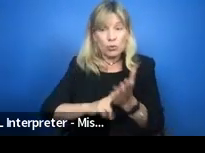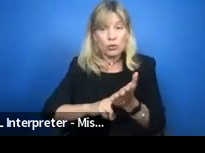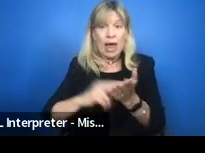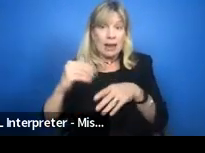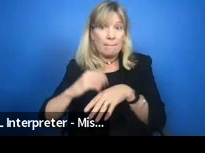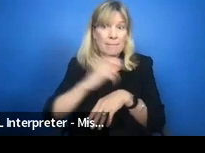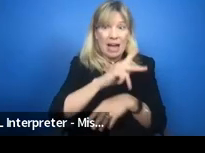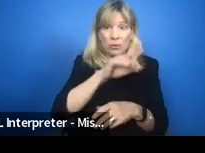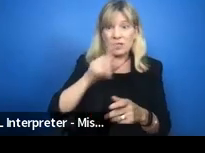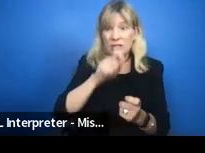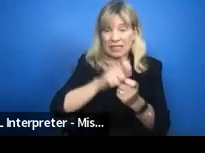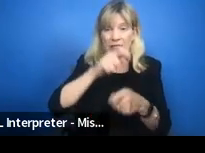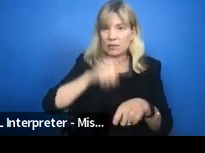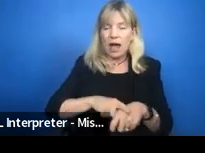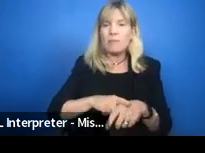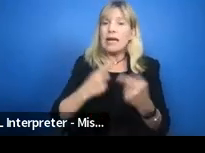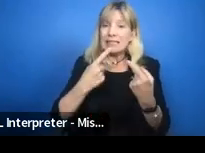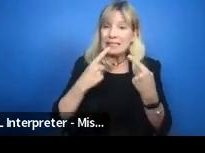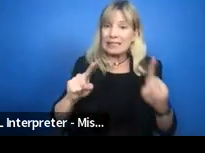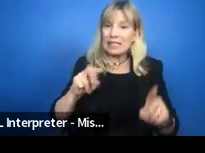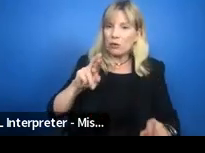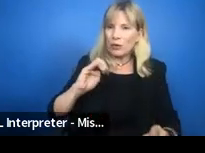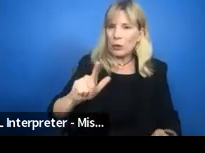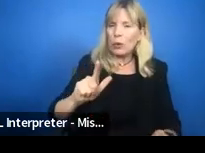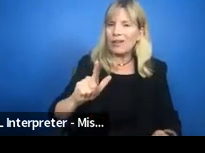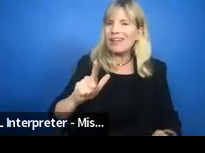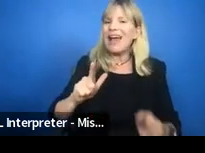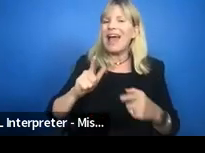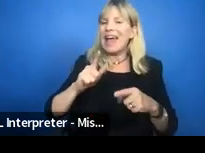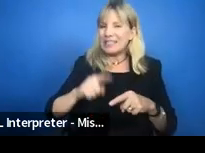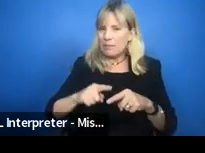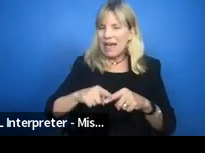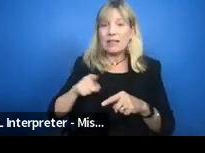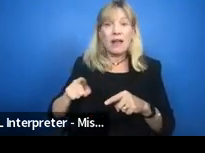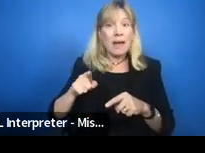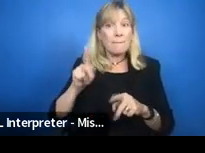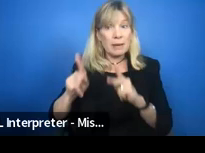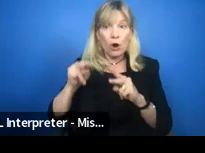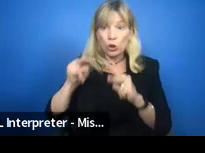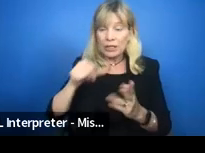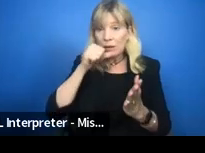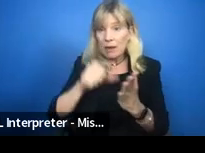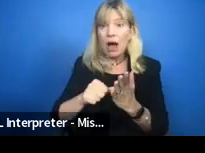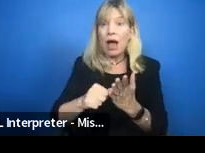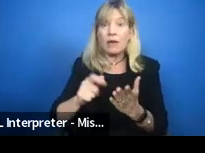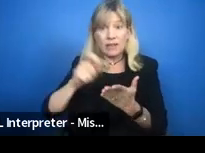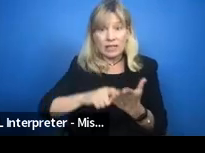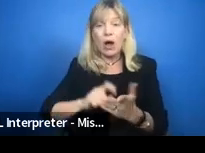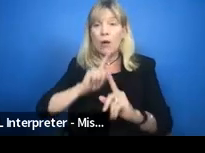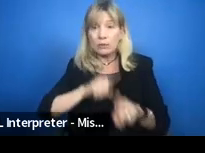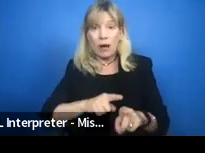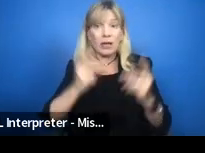deadlines, successful renewal kind of banks on the idea that people are checking their mail and responding promptly.